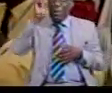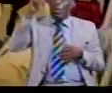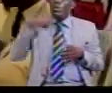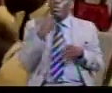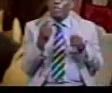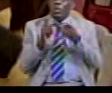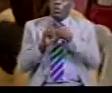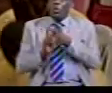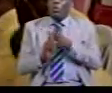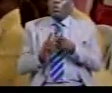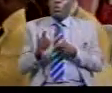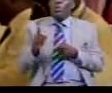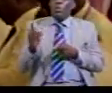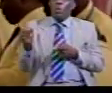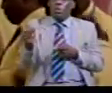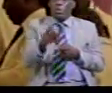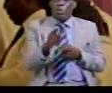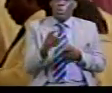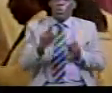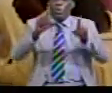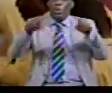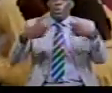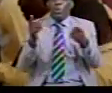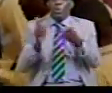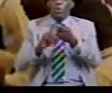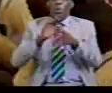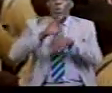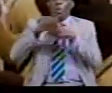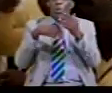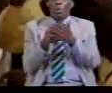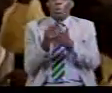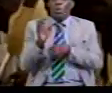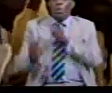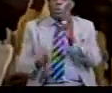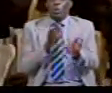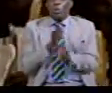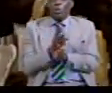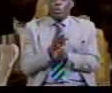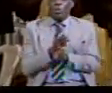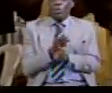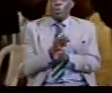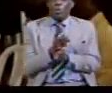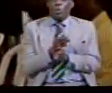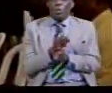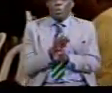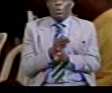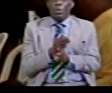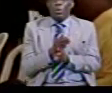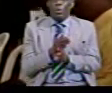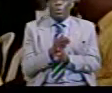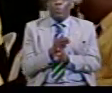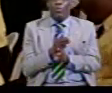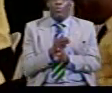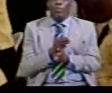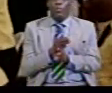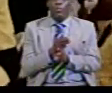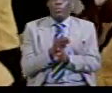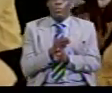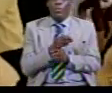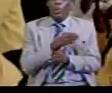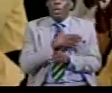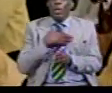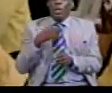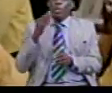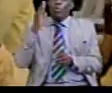tout le monde. Go ye into all the world. Et prêchez la bonne nouvelle à toute la création. And preach